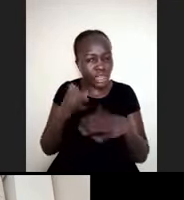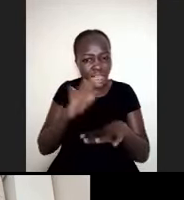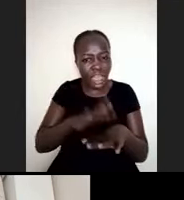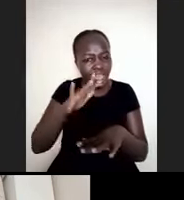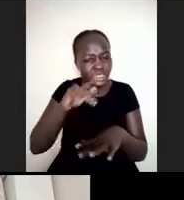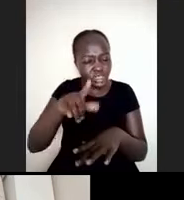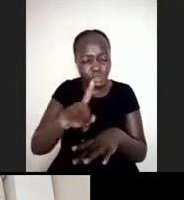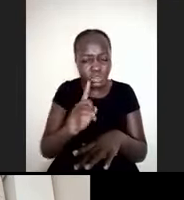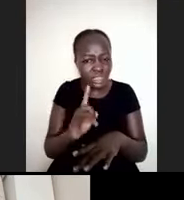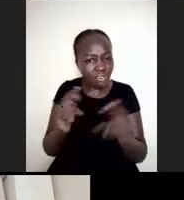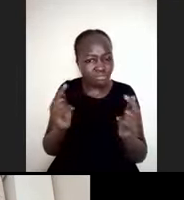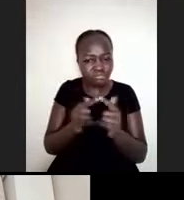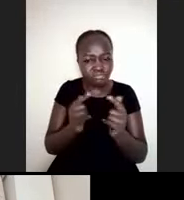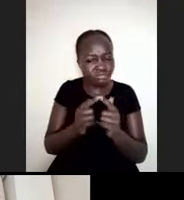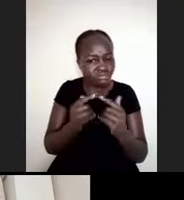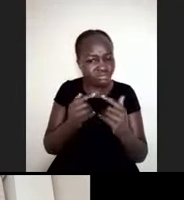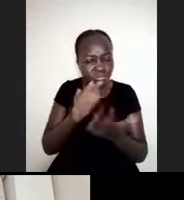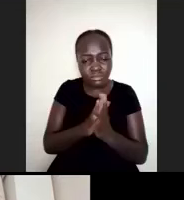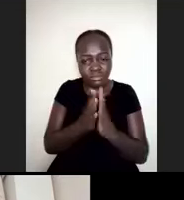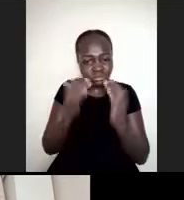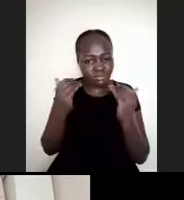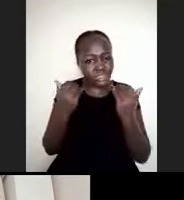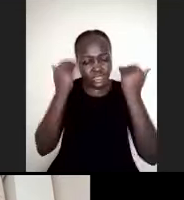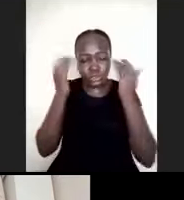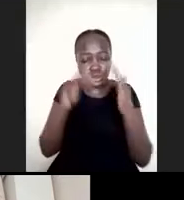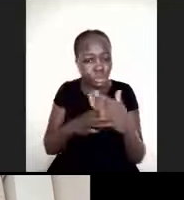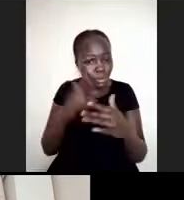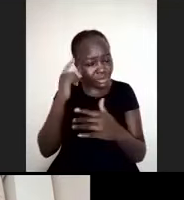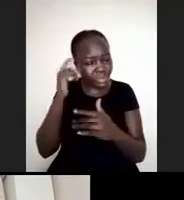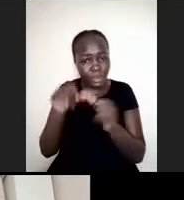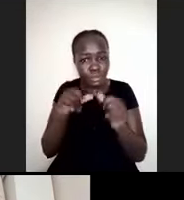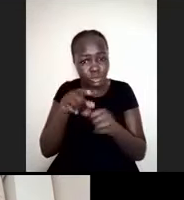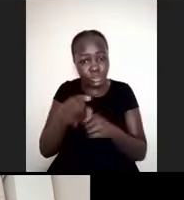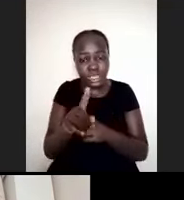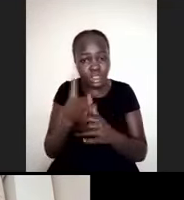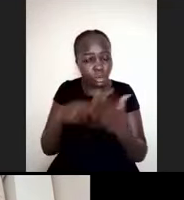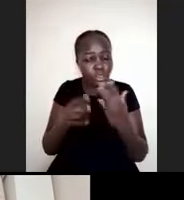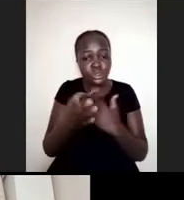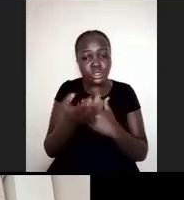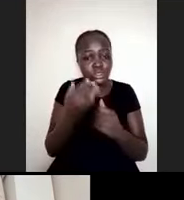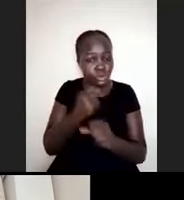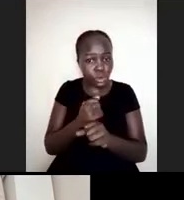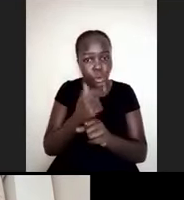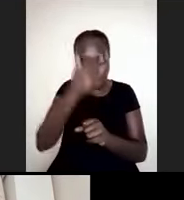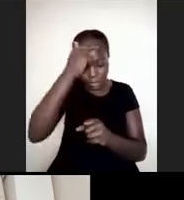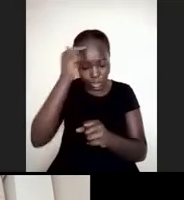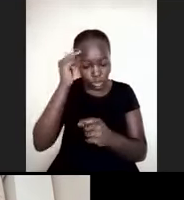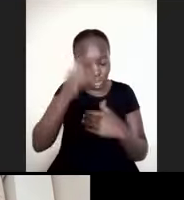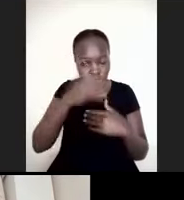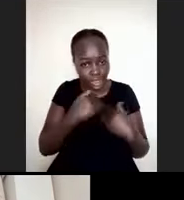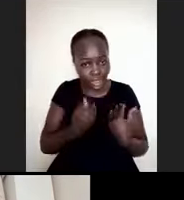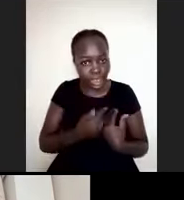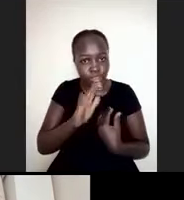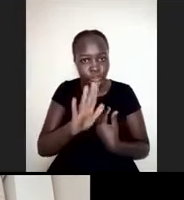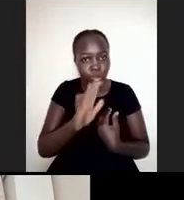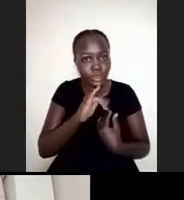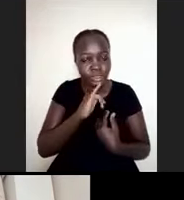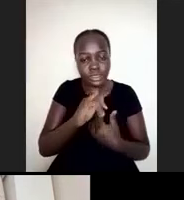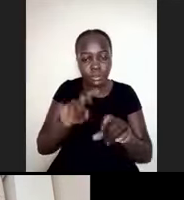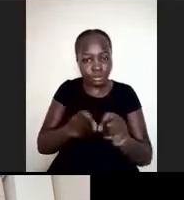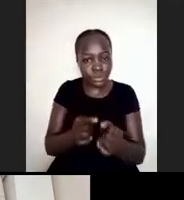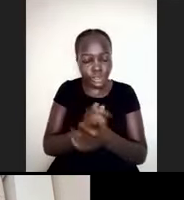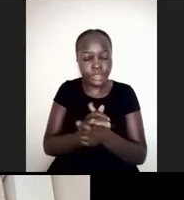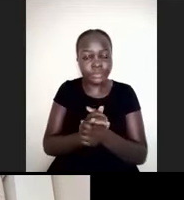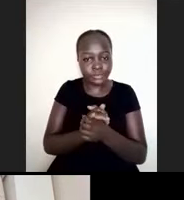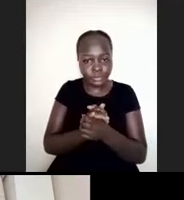into a depression, you stop thinking of yourself, what you need to do, because your heart is aching, okay? So